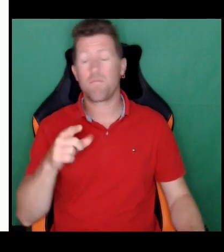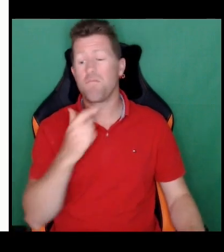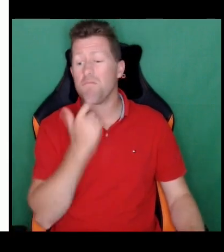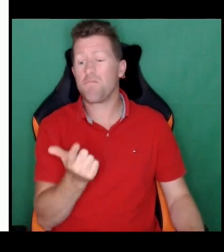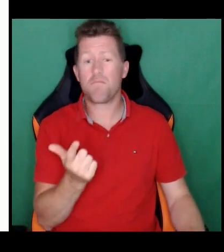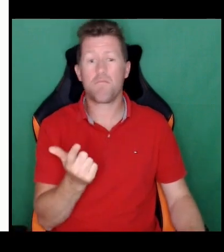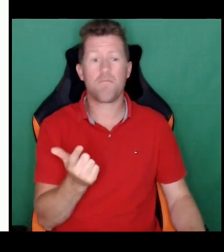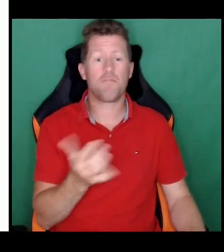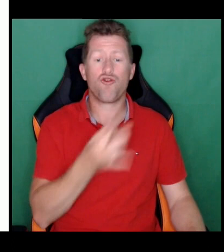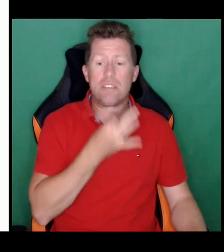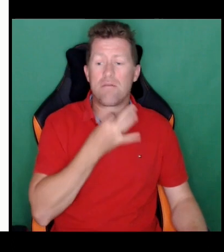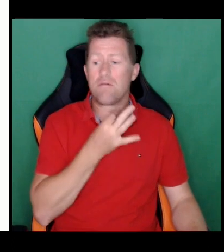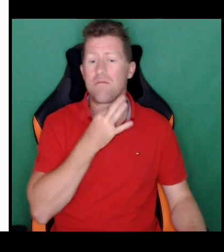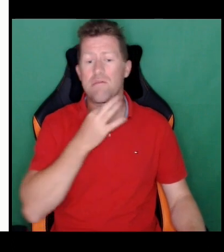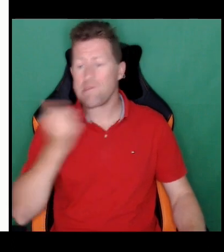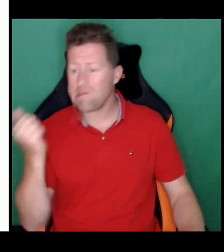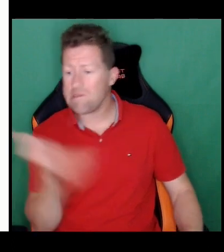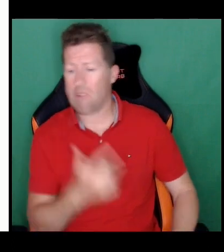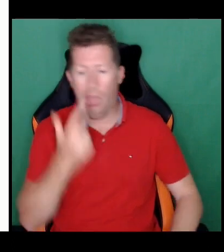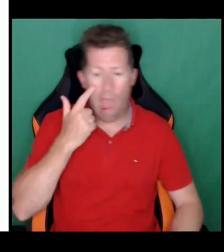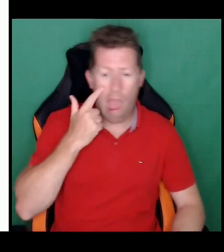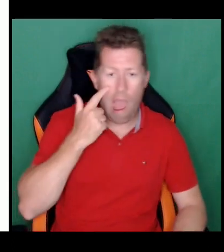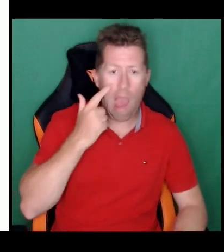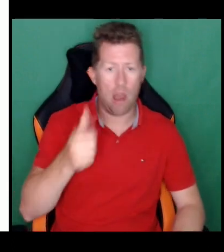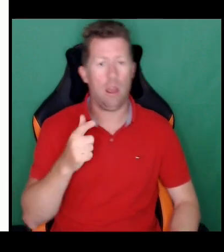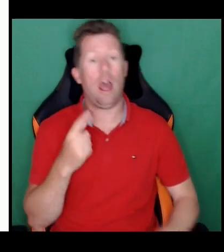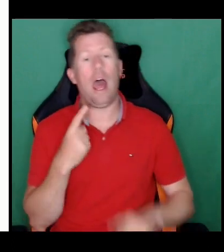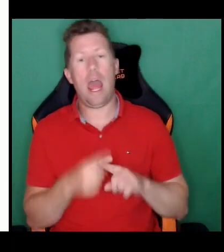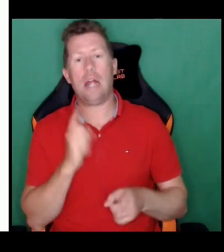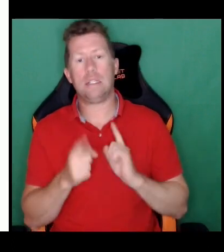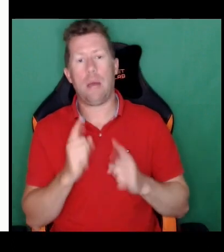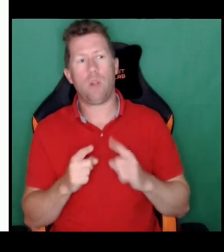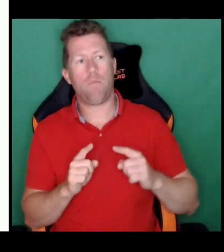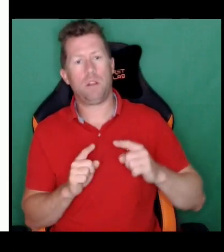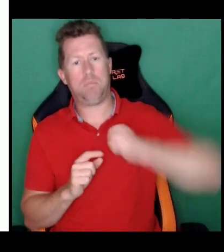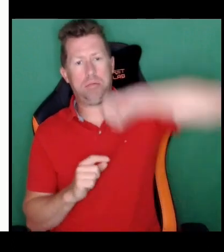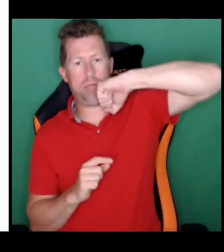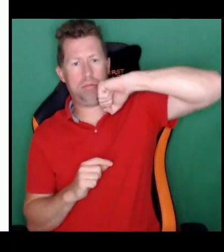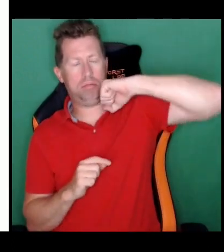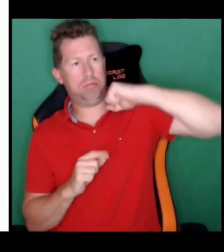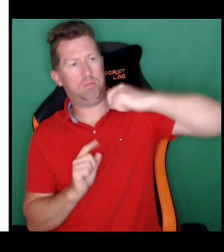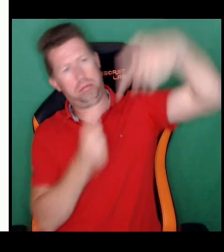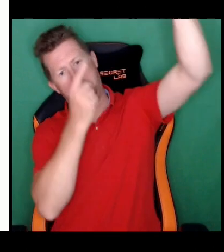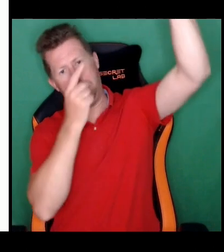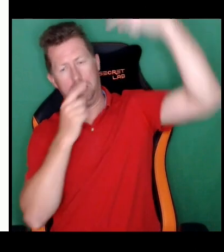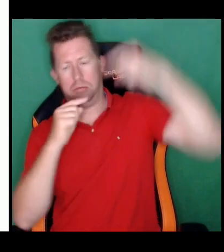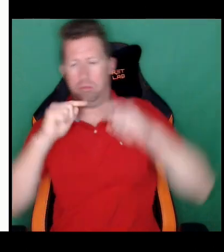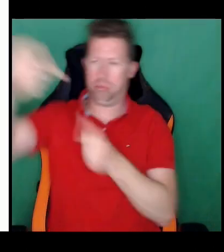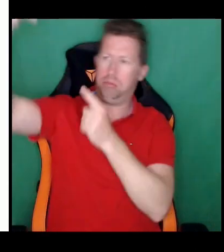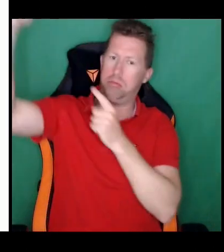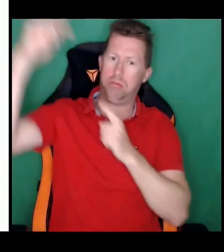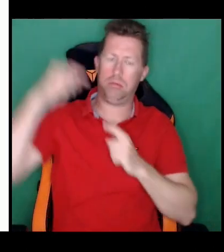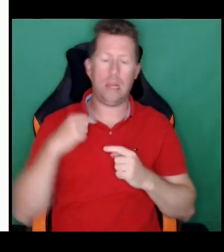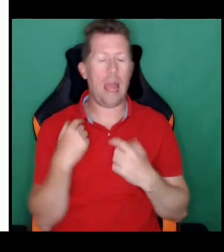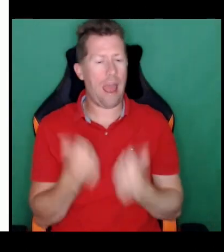and do have tendencies towards challenging authority or rebellion. So they have personality influencing them, as